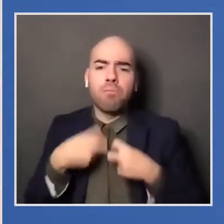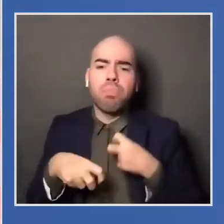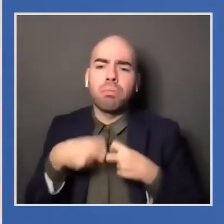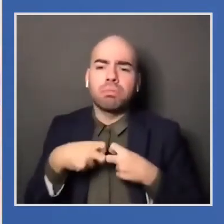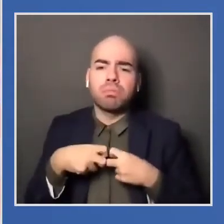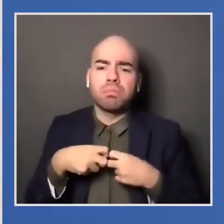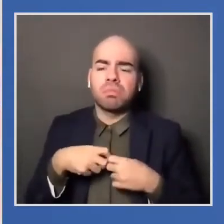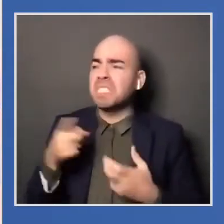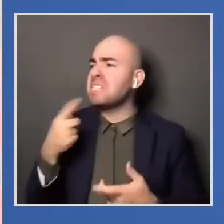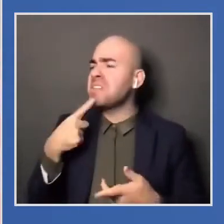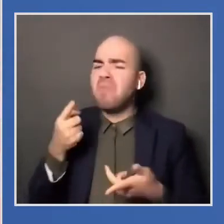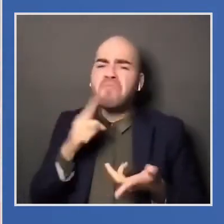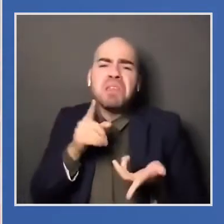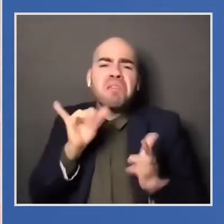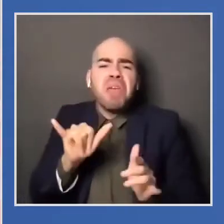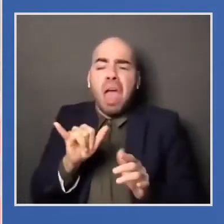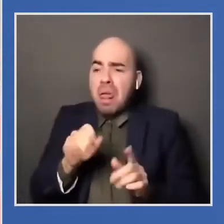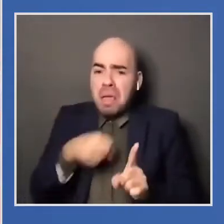heart conditions.